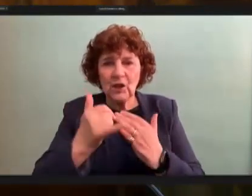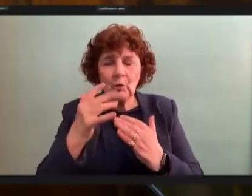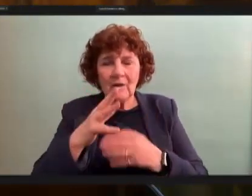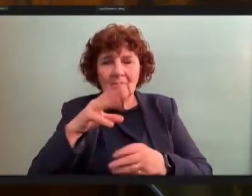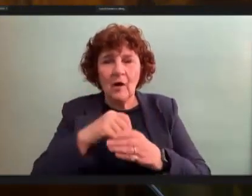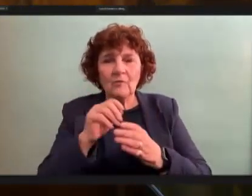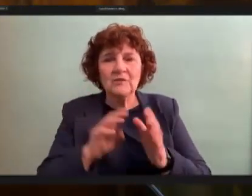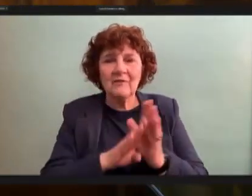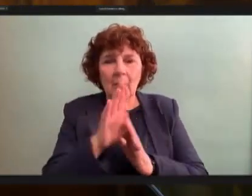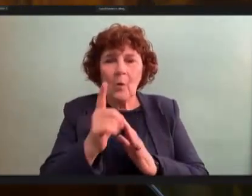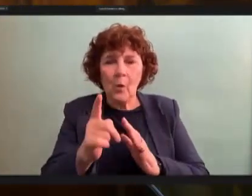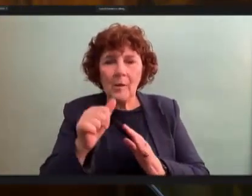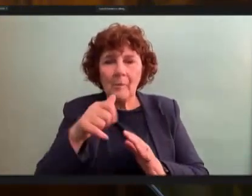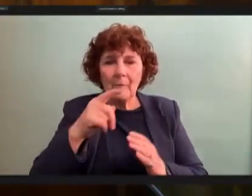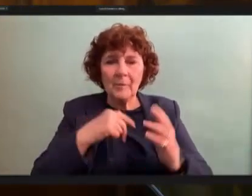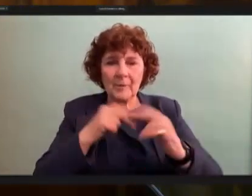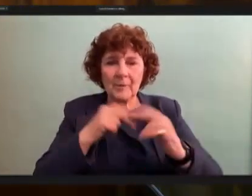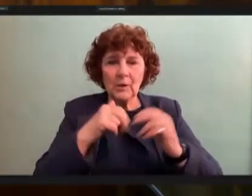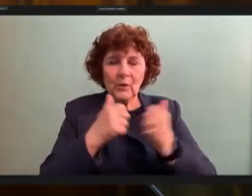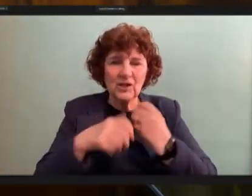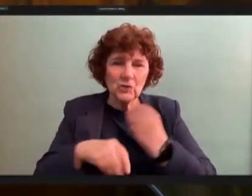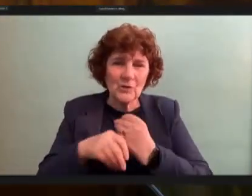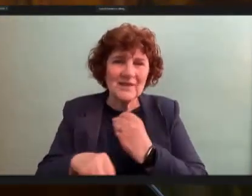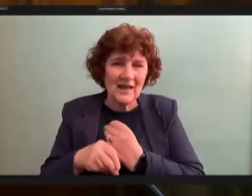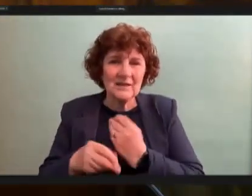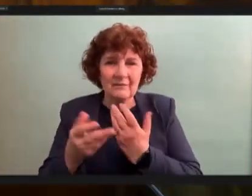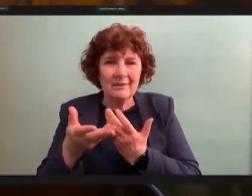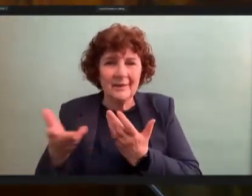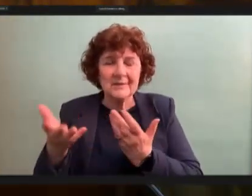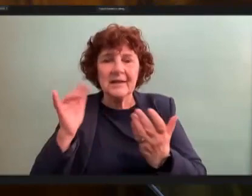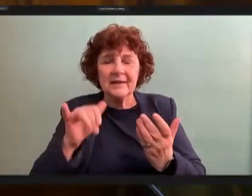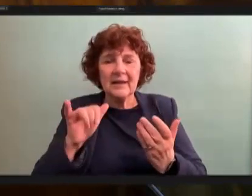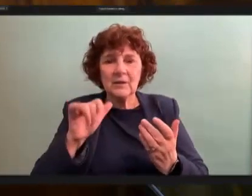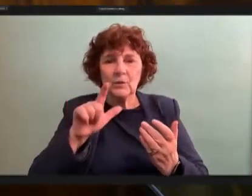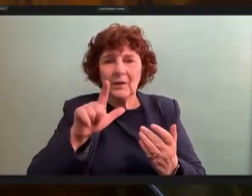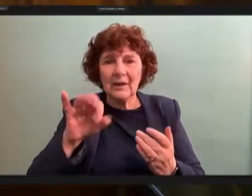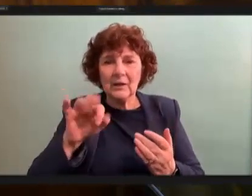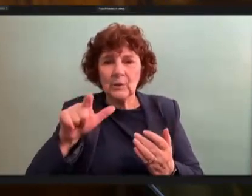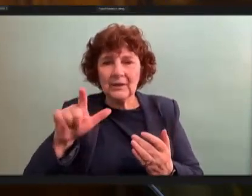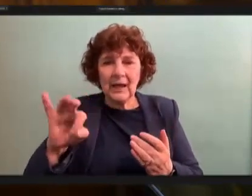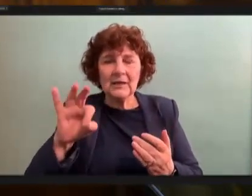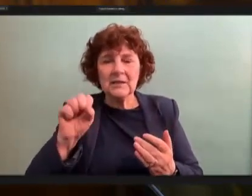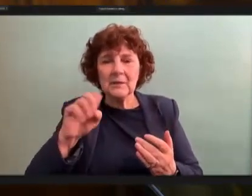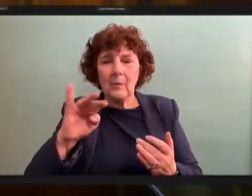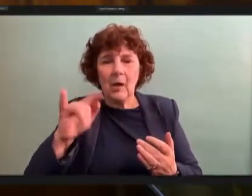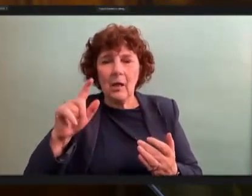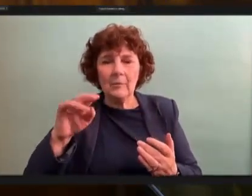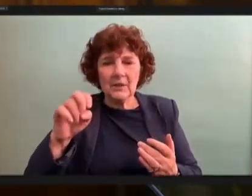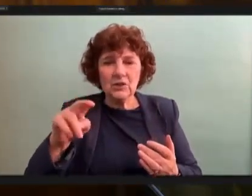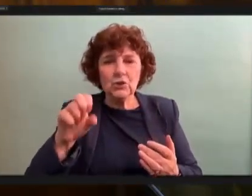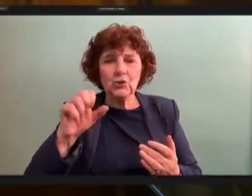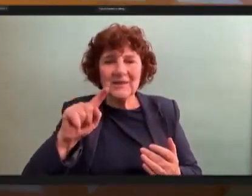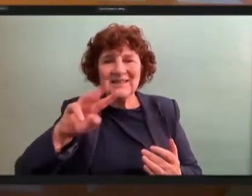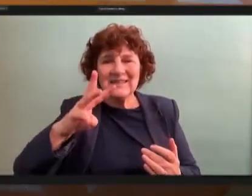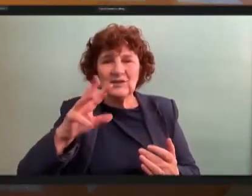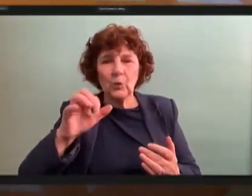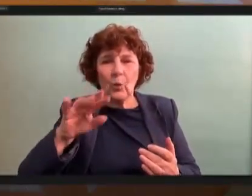with associated amenities. The site address is 2929 Smallman Street in the 6th Ward at no cost to the city.